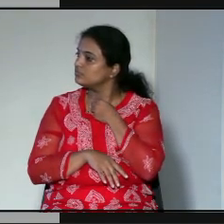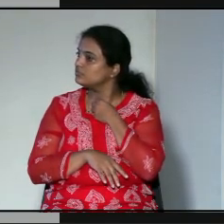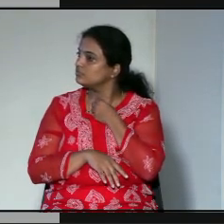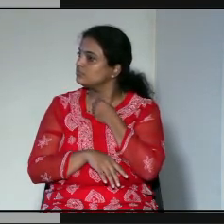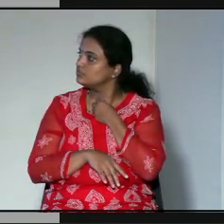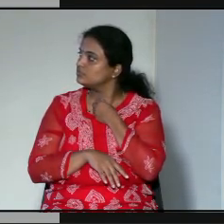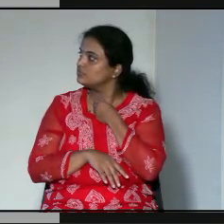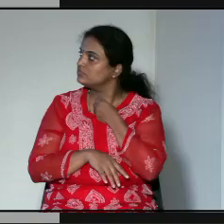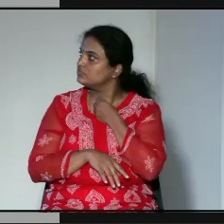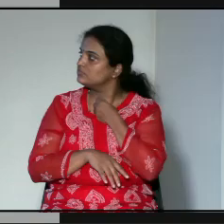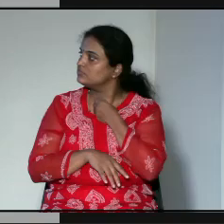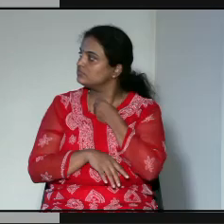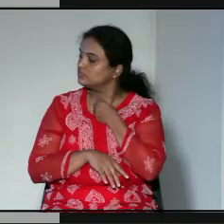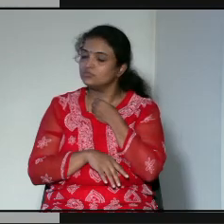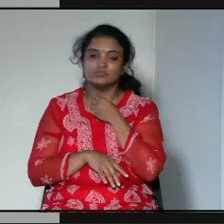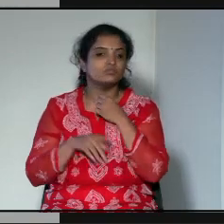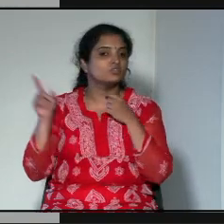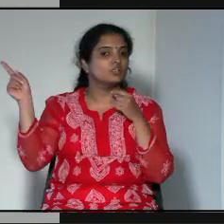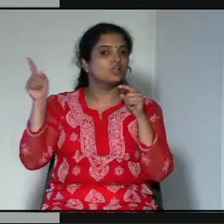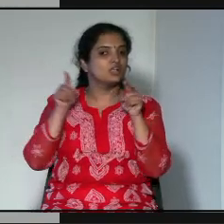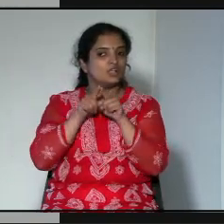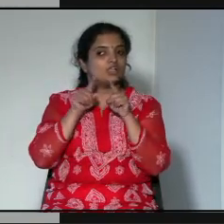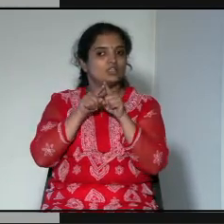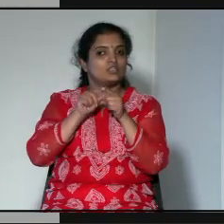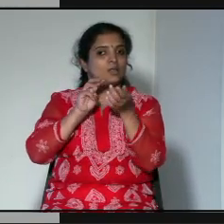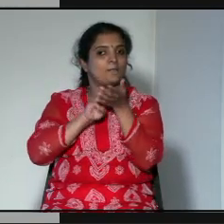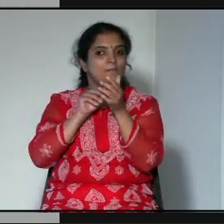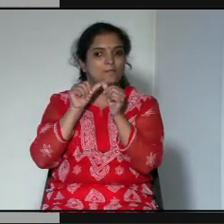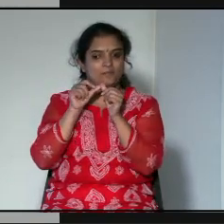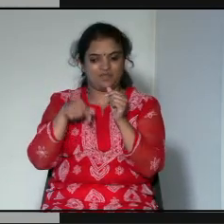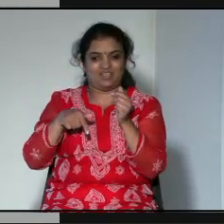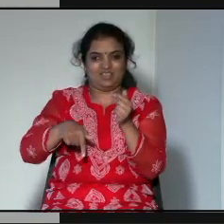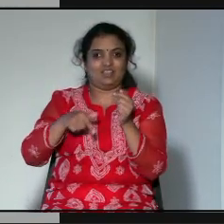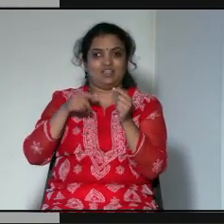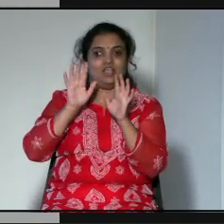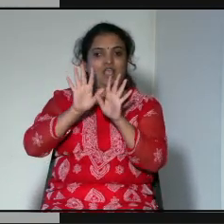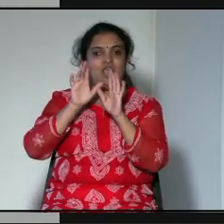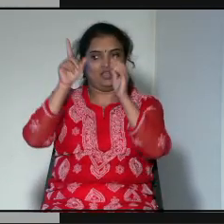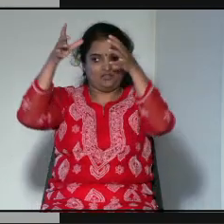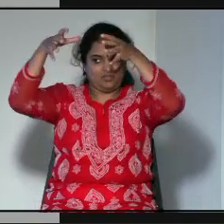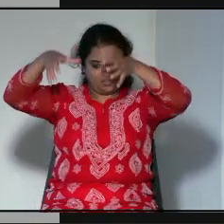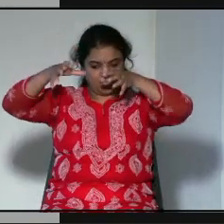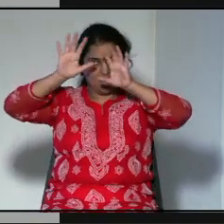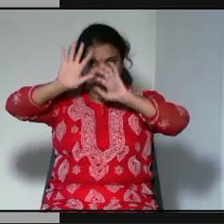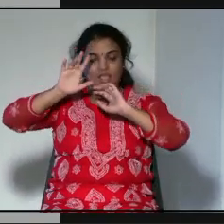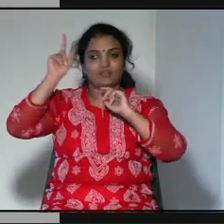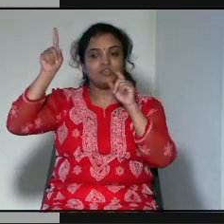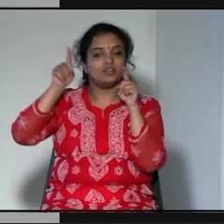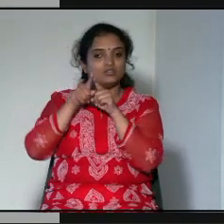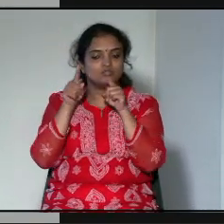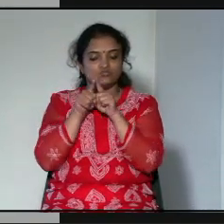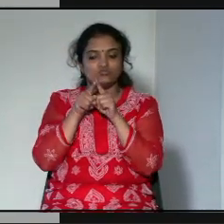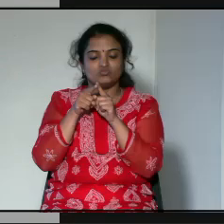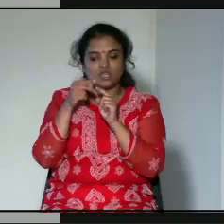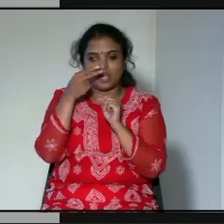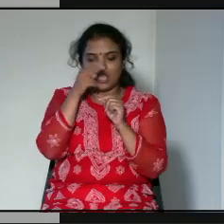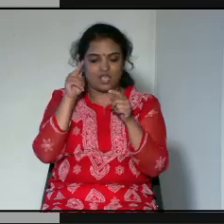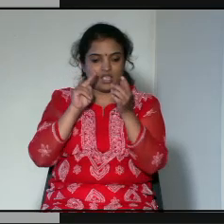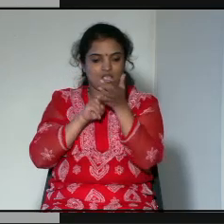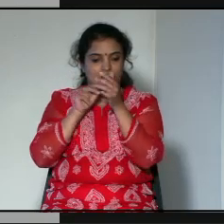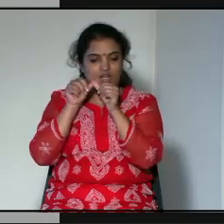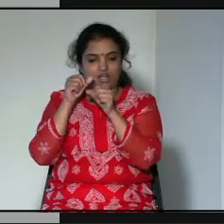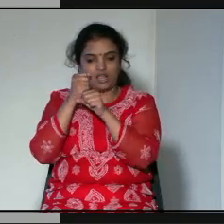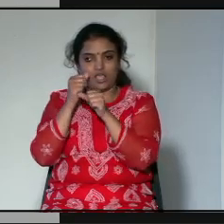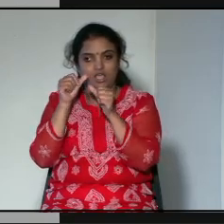also in the map collection, a Ratha Yatra, or a Nagardola, a Ferris wheel. There are